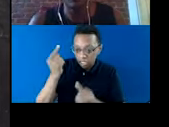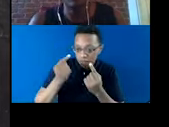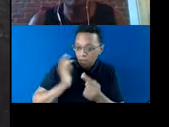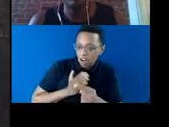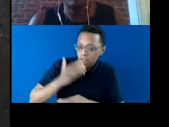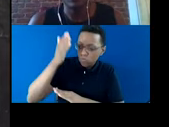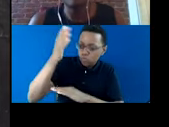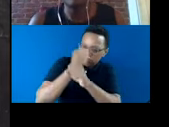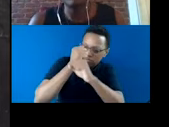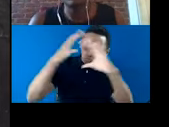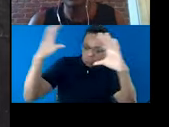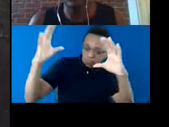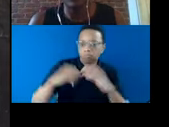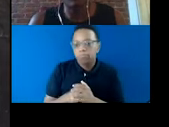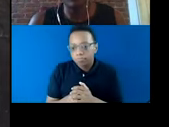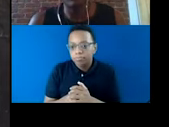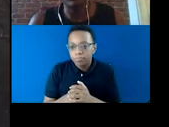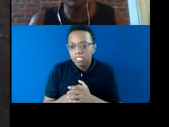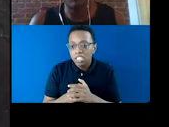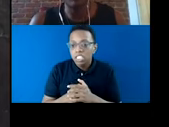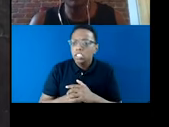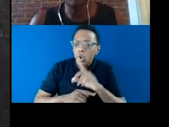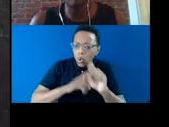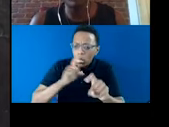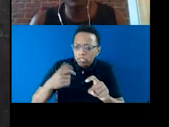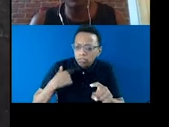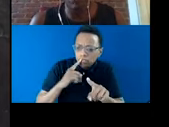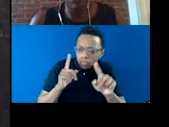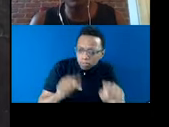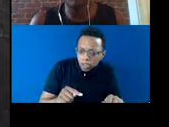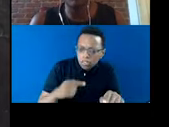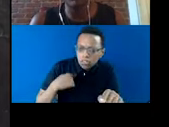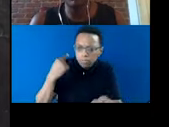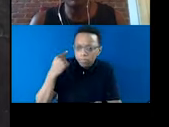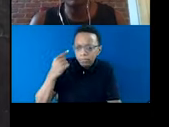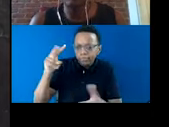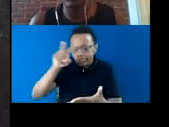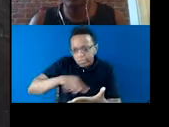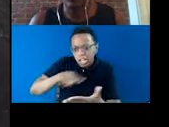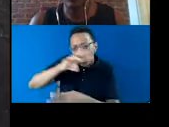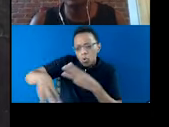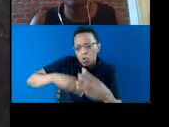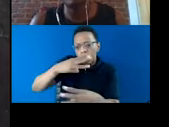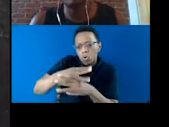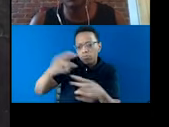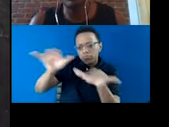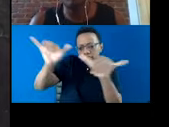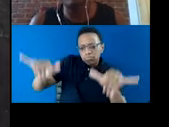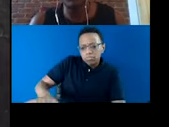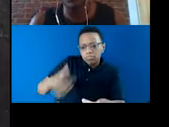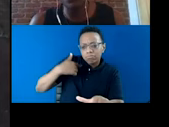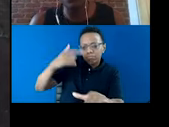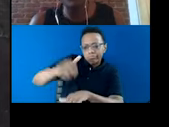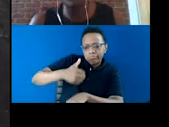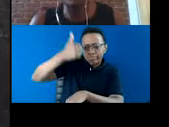right? These are questions that I would like for us to respond to. We've been looking at a world system that has been created